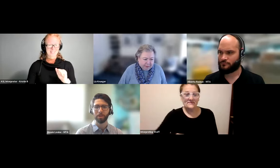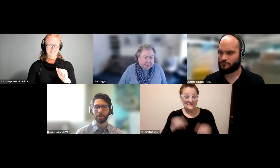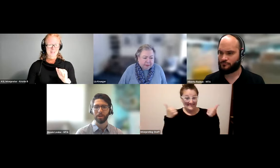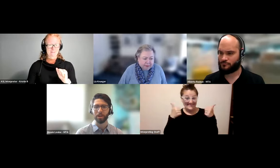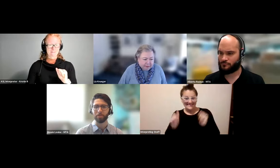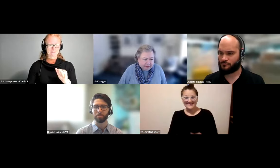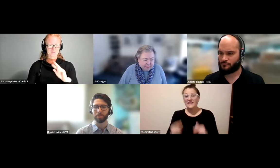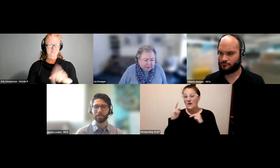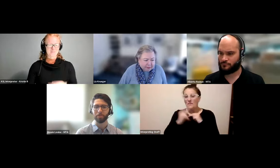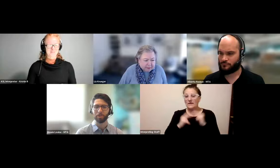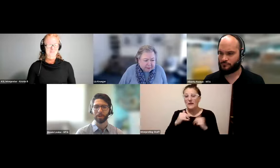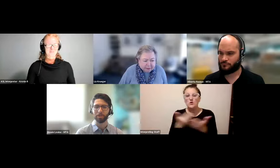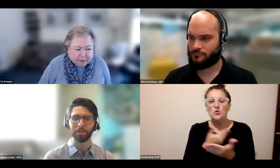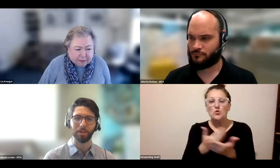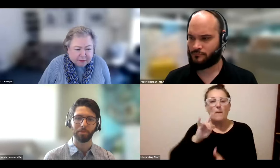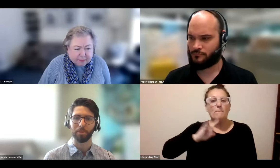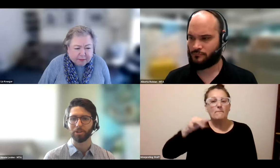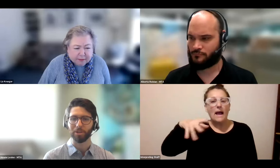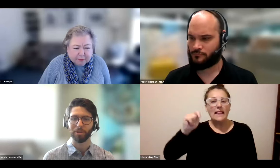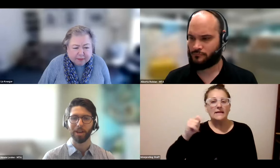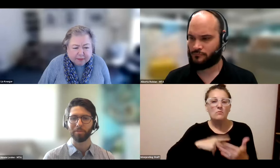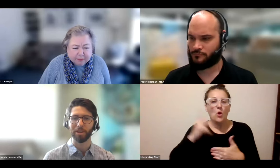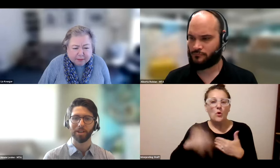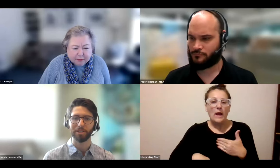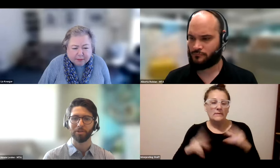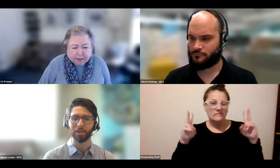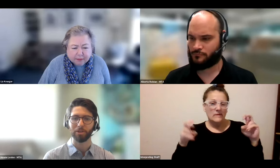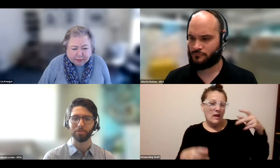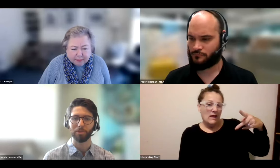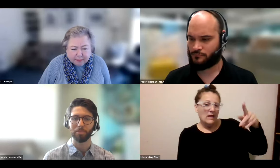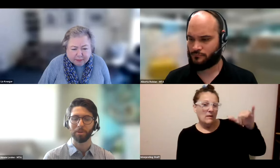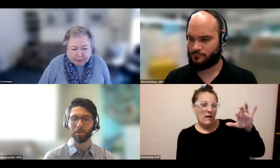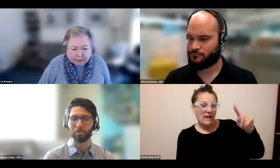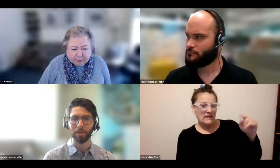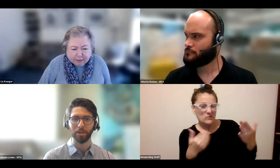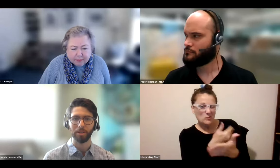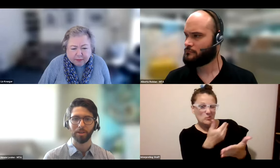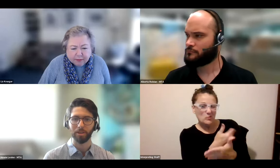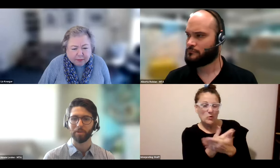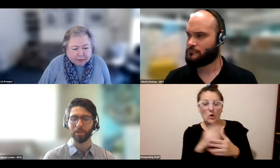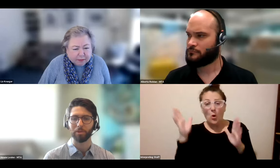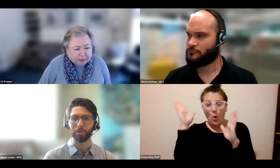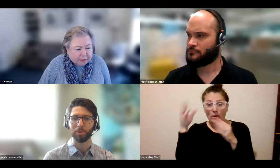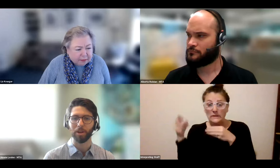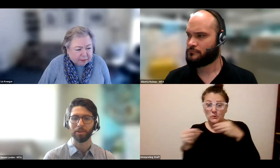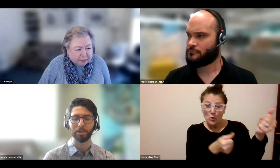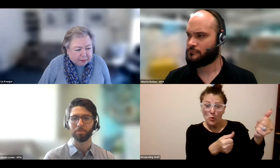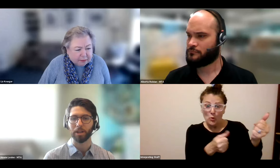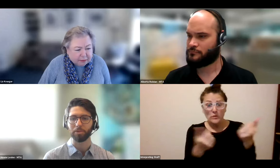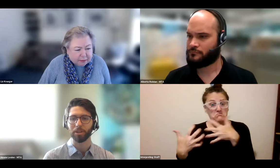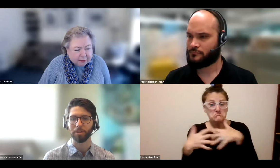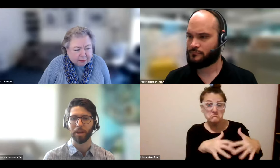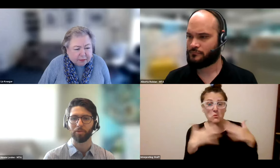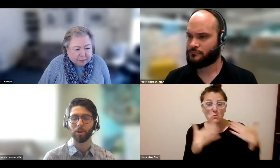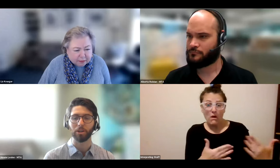program um this summer that'll you know make sure that omni on accessoride goes smoothly but we're hoping everything will work well and